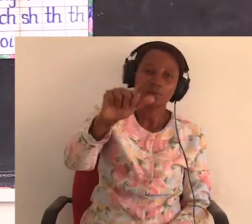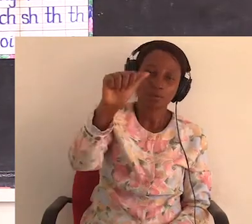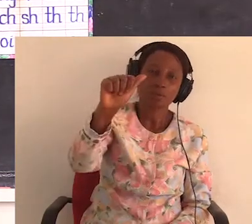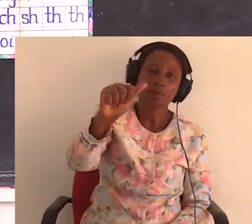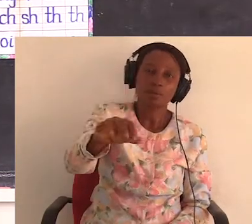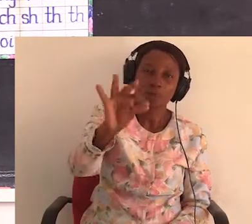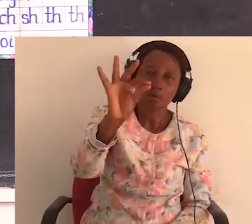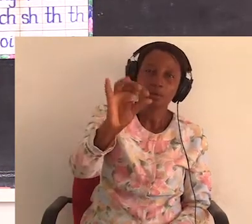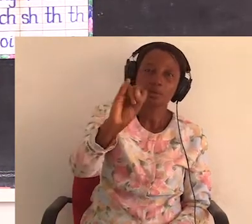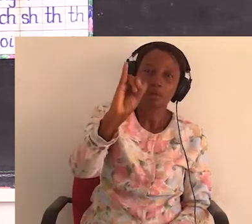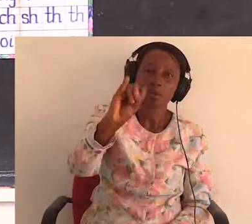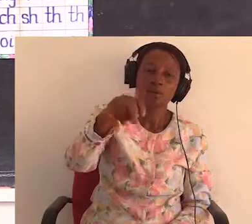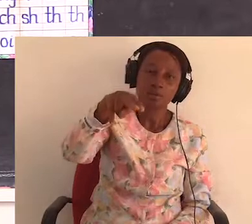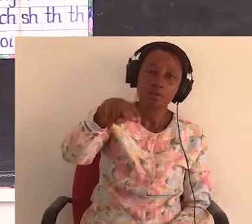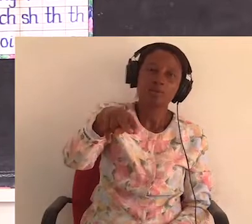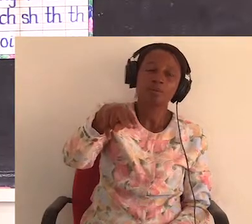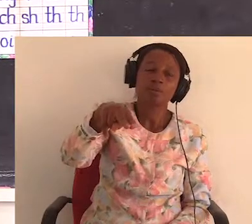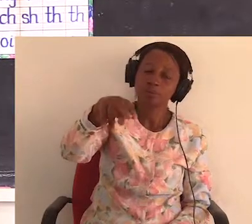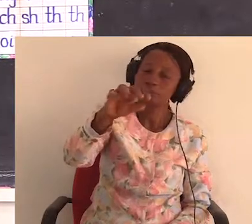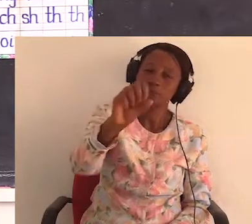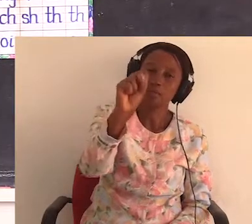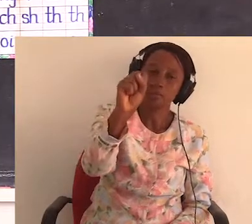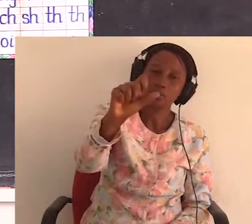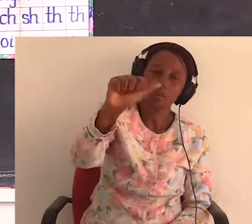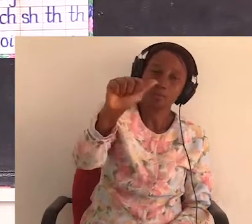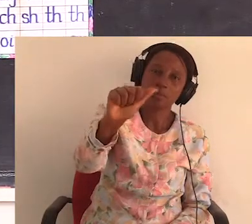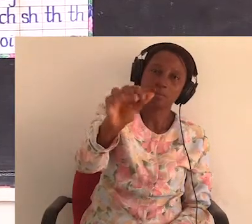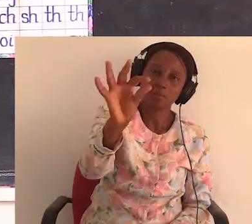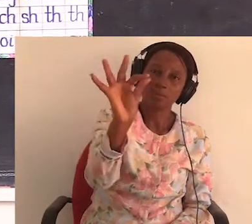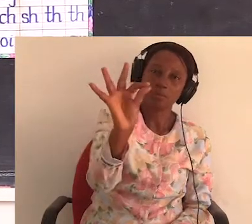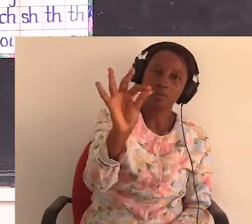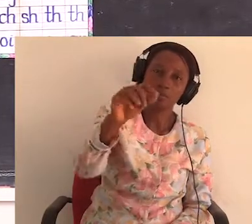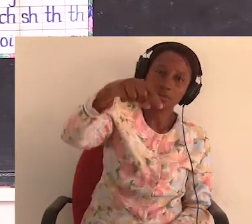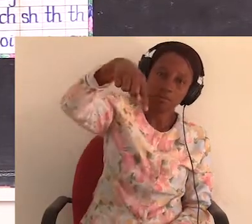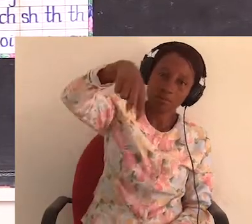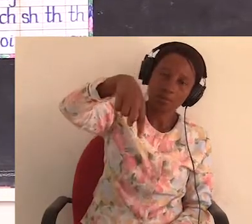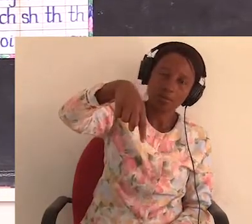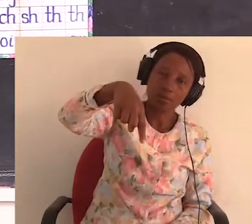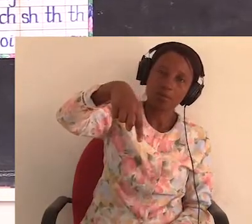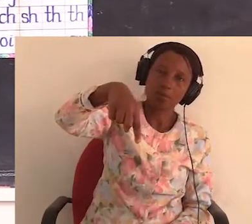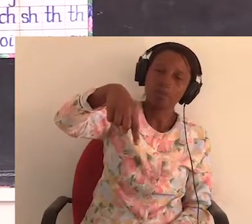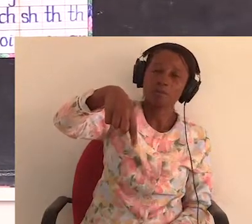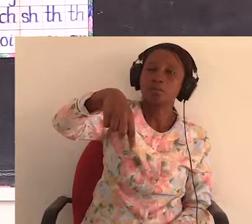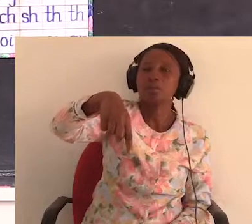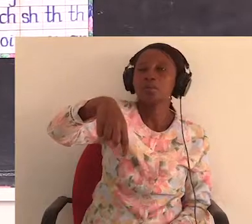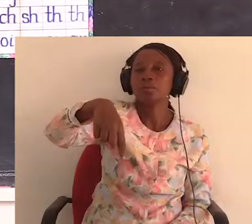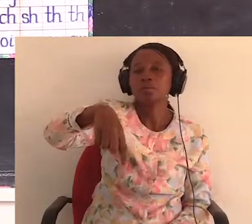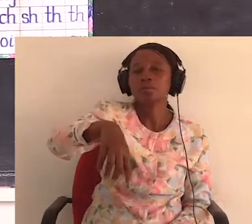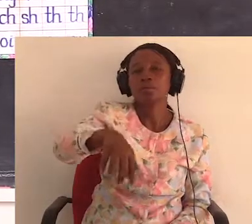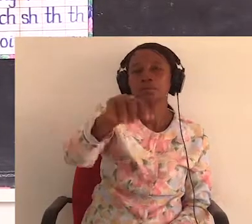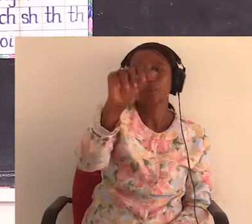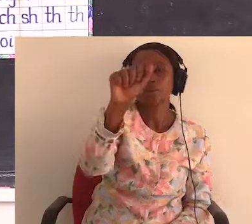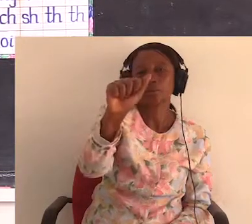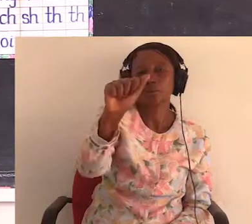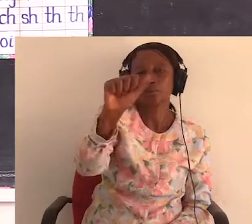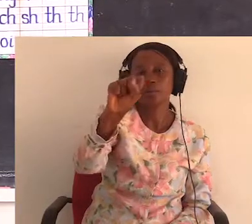I, P, and N in all the words. If you look at sat, the initial sound is, that is the sound. We are only